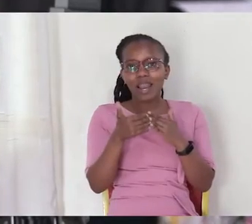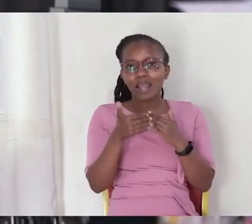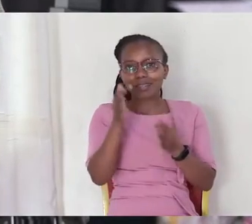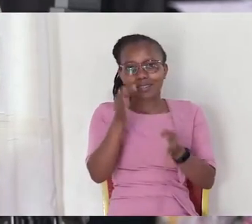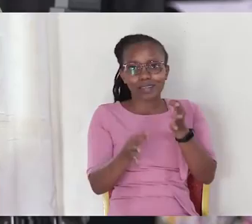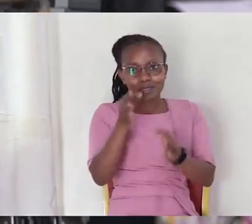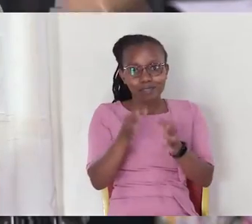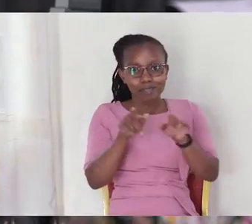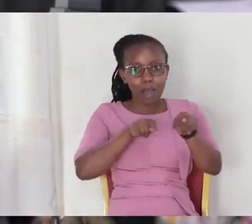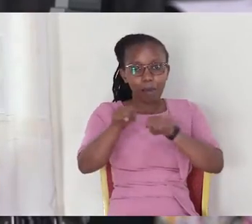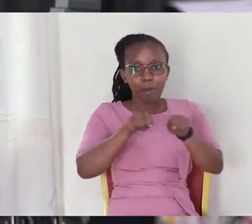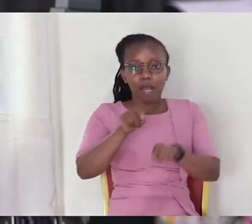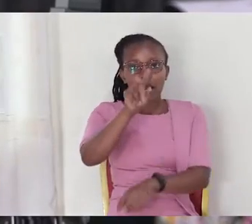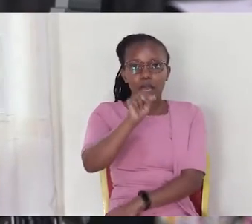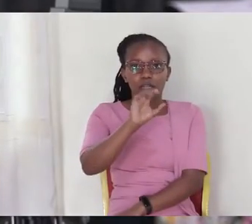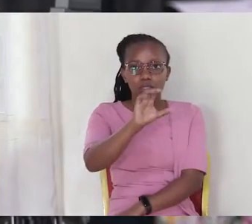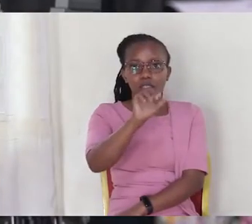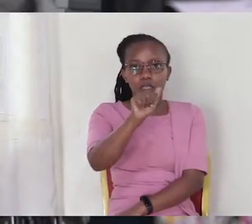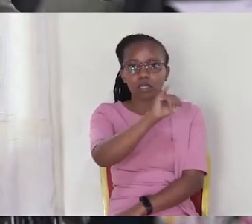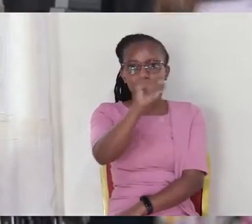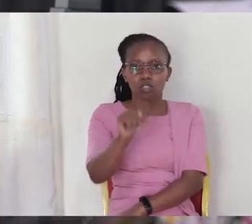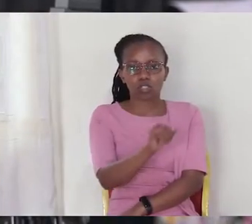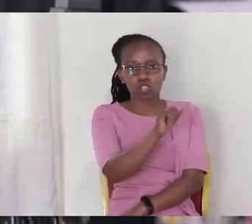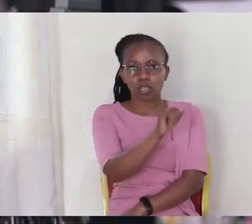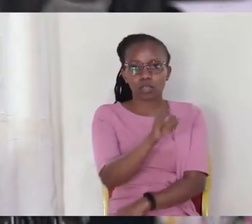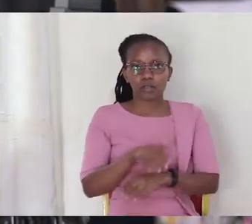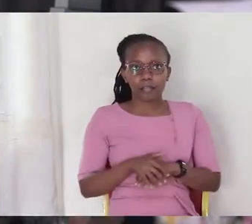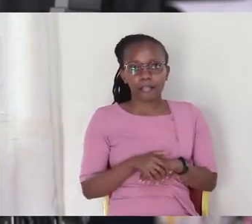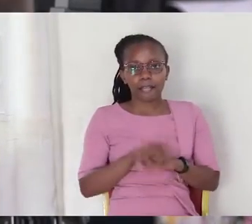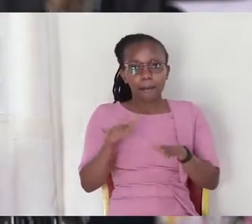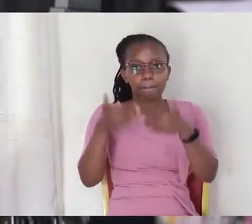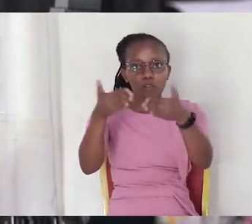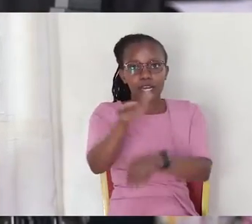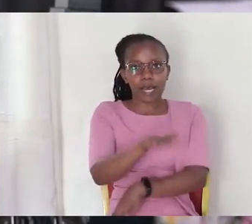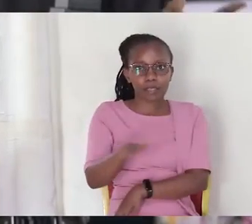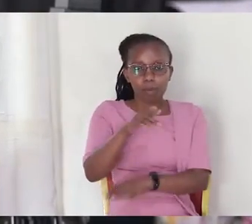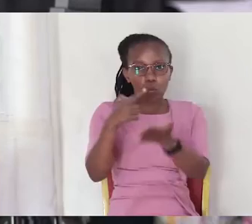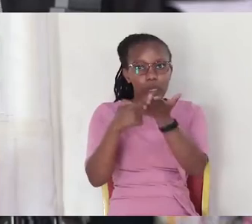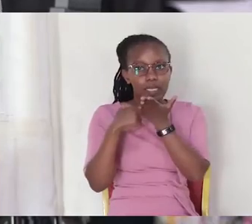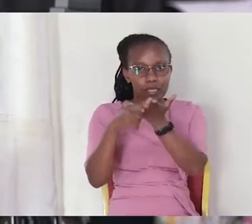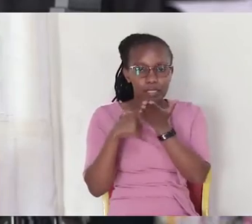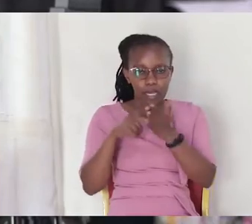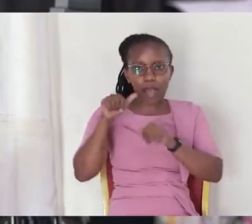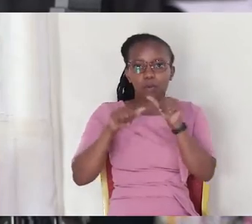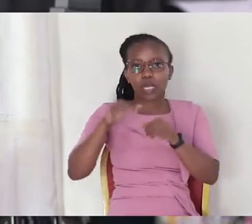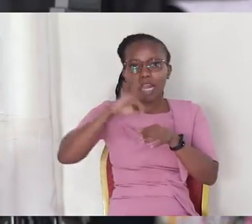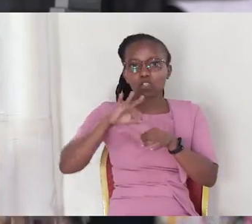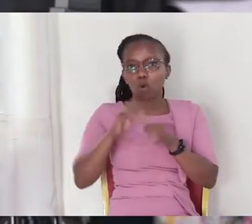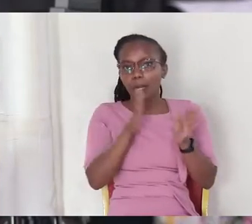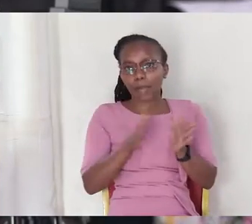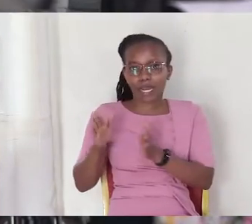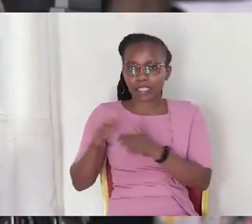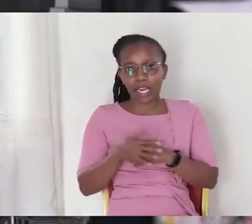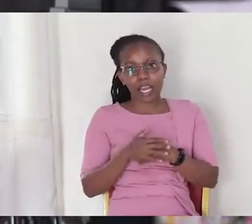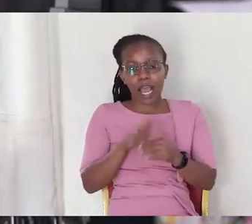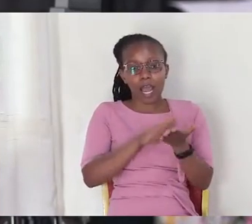of. NCAJ also has been provided space where we also discuss electoral preparedness. And